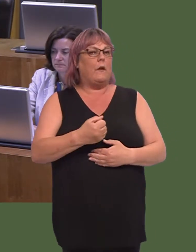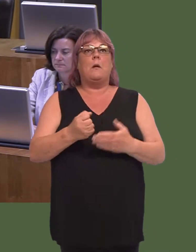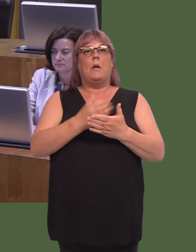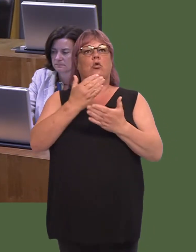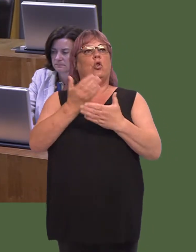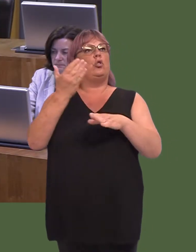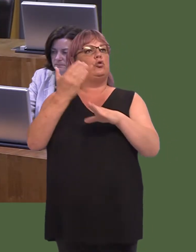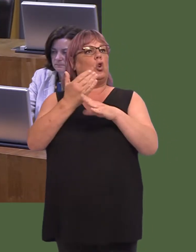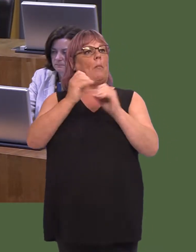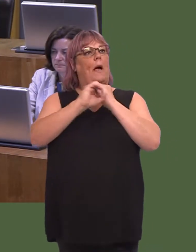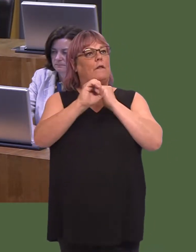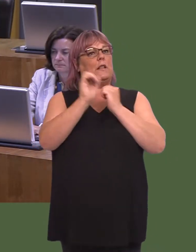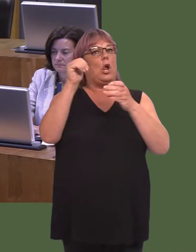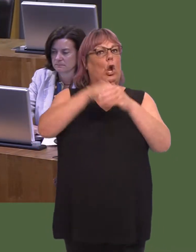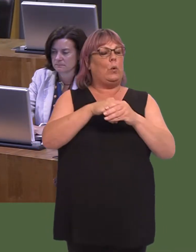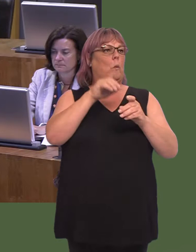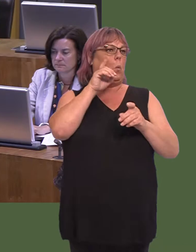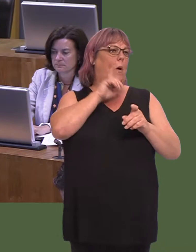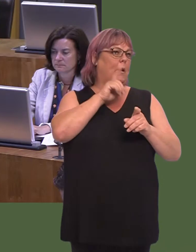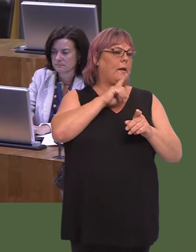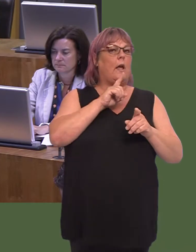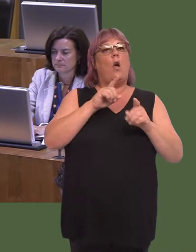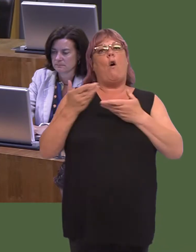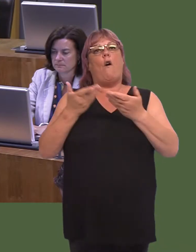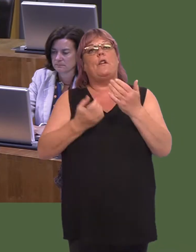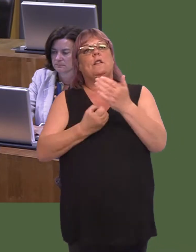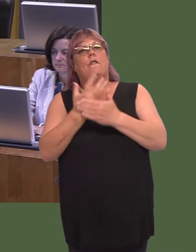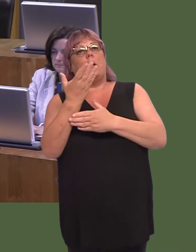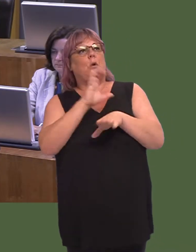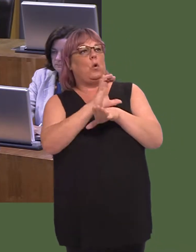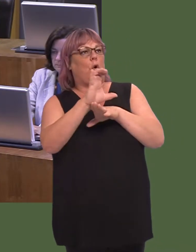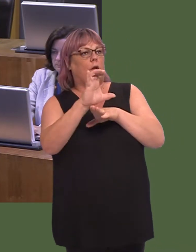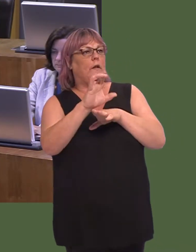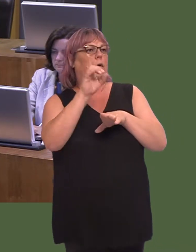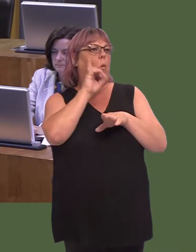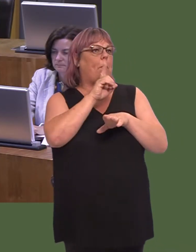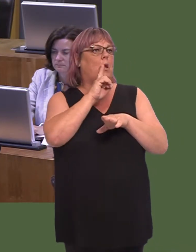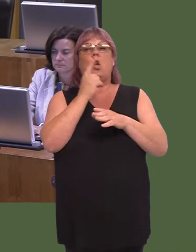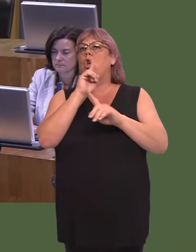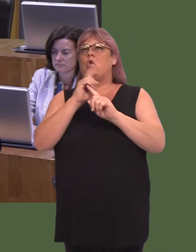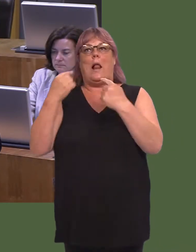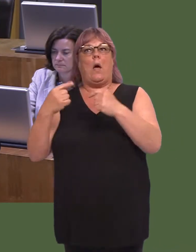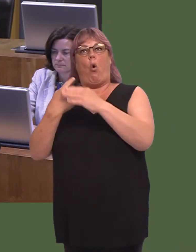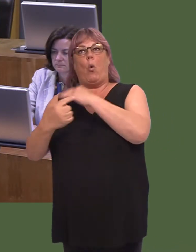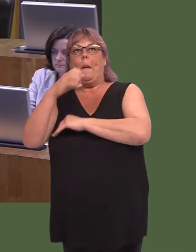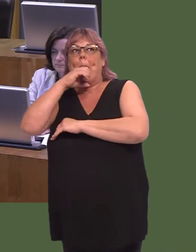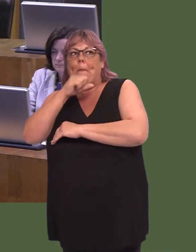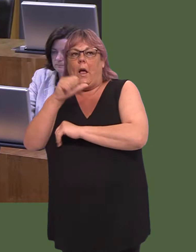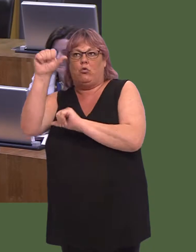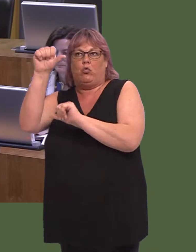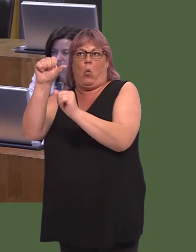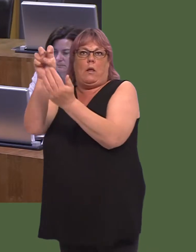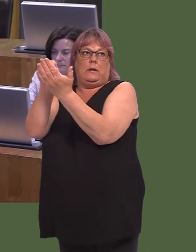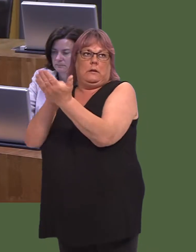leave, ensuring job adverts are inclusive, offering development courses to women and having no all-male shortlists